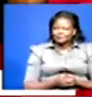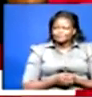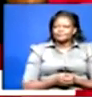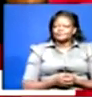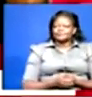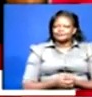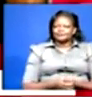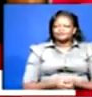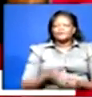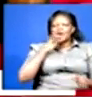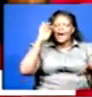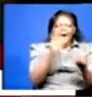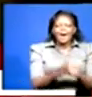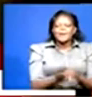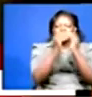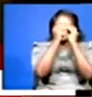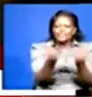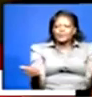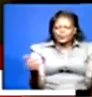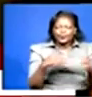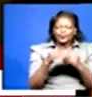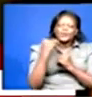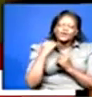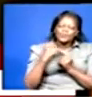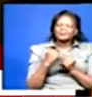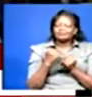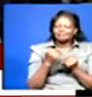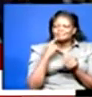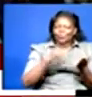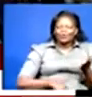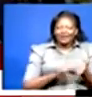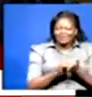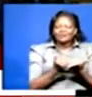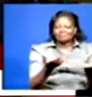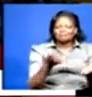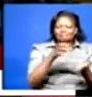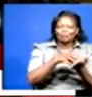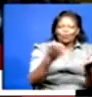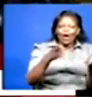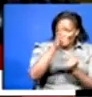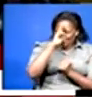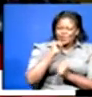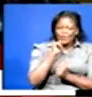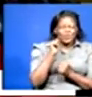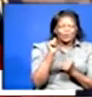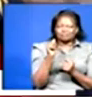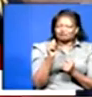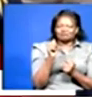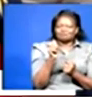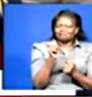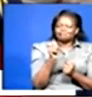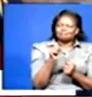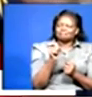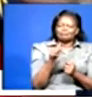Koome vowing to deal decisively with criminals, justifying instances where police officers will not hesitate to use